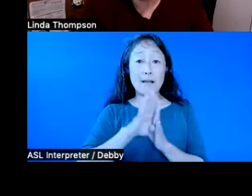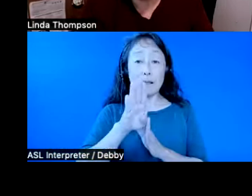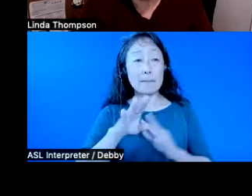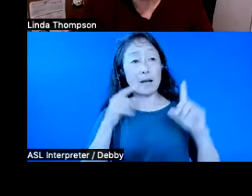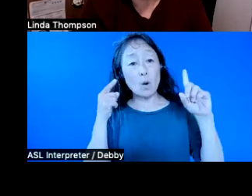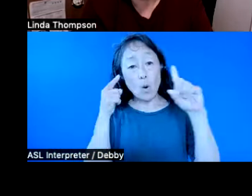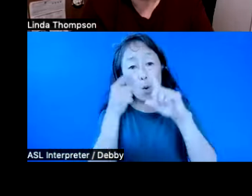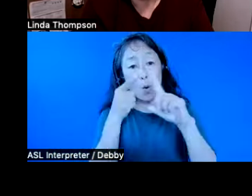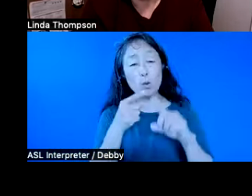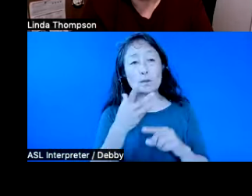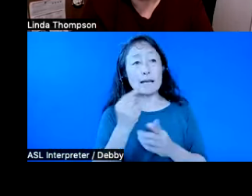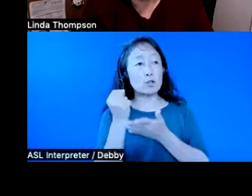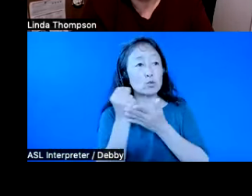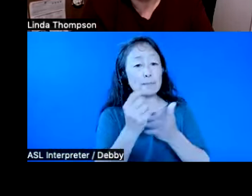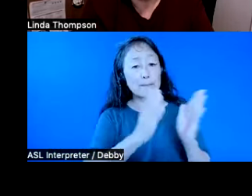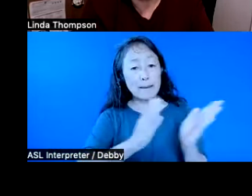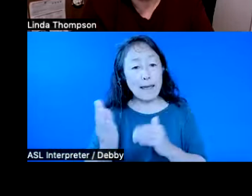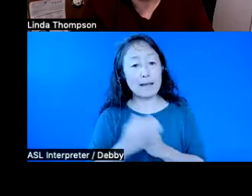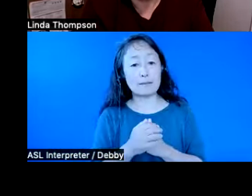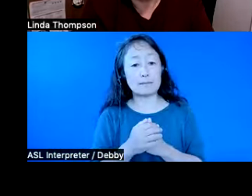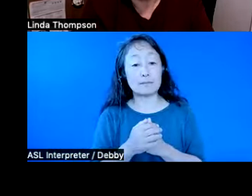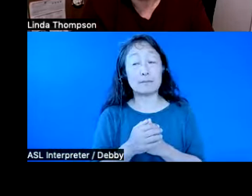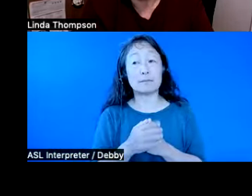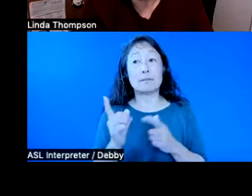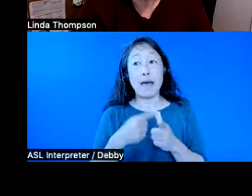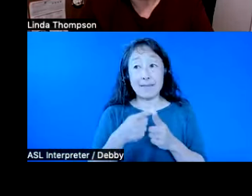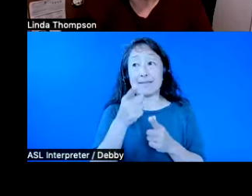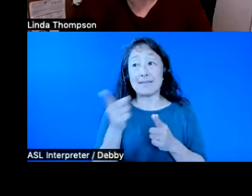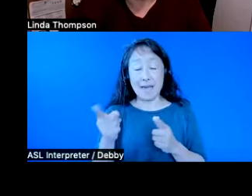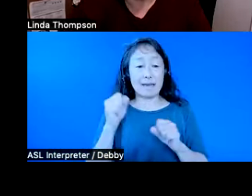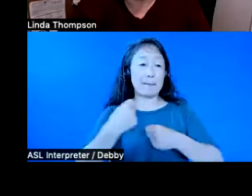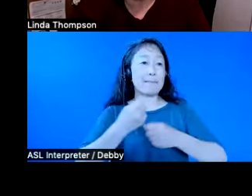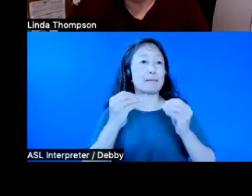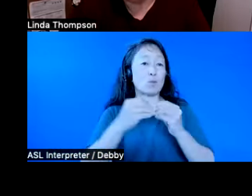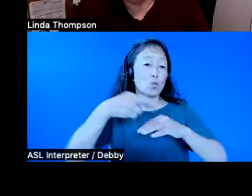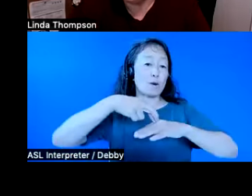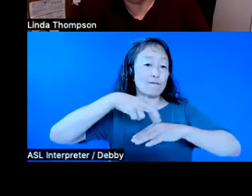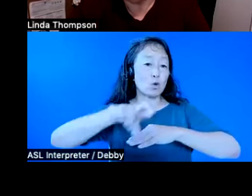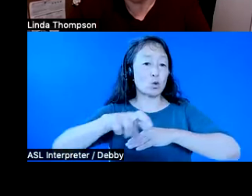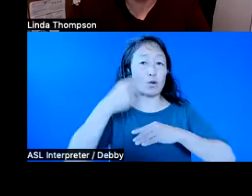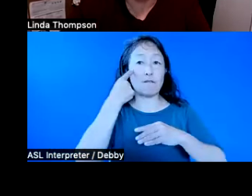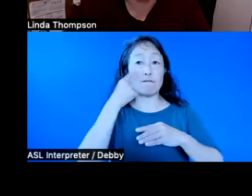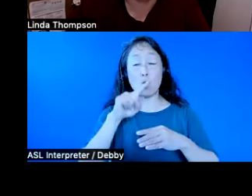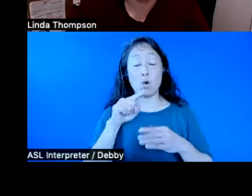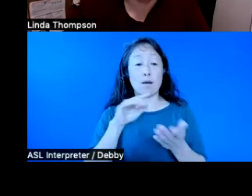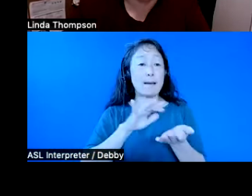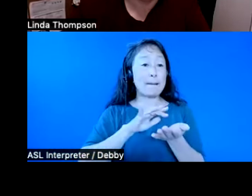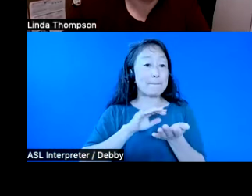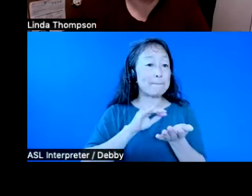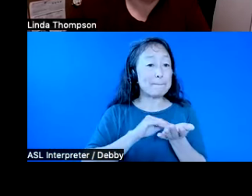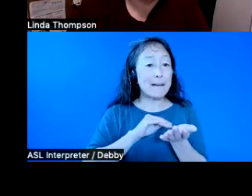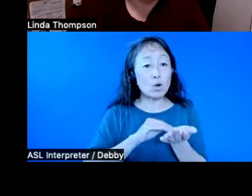treatment plans, and they would make referrals if necessary for any type of medical